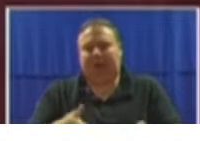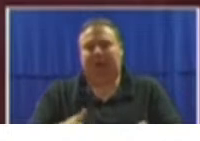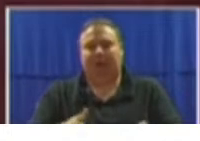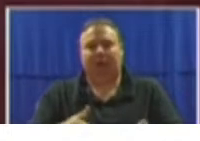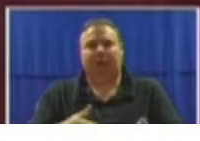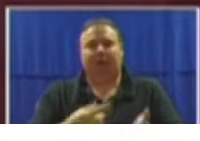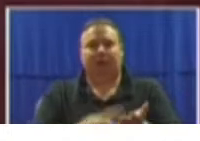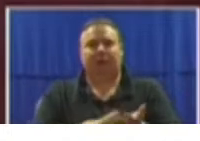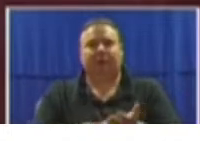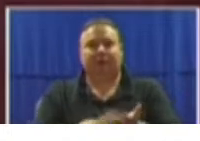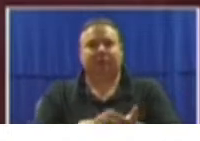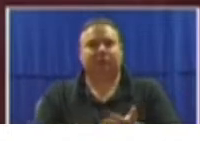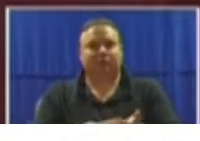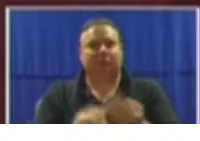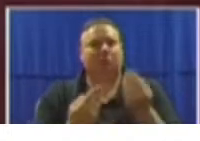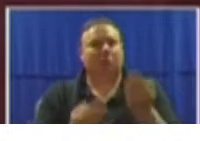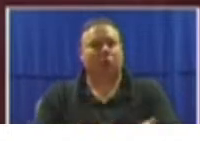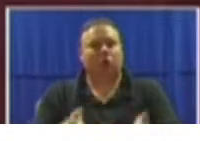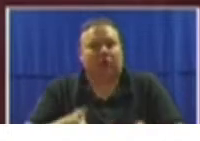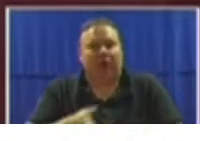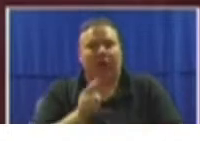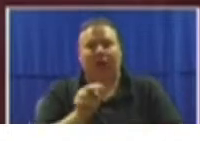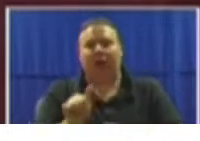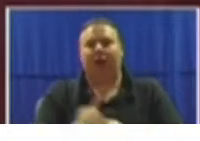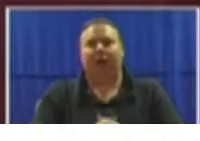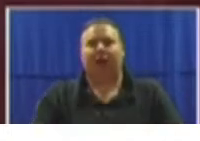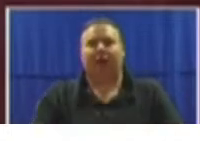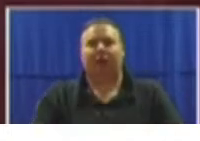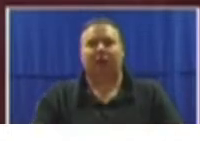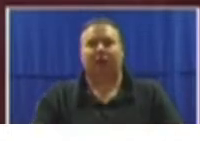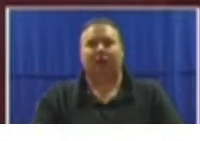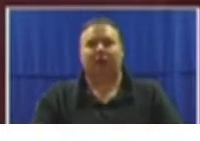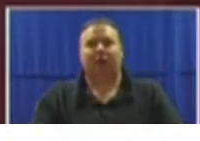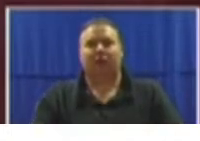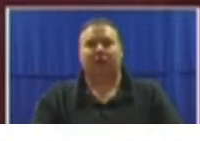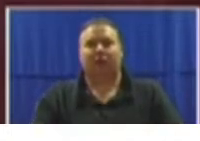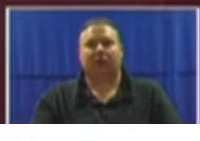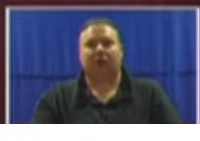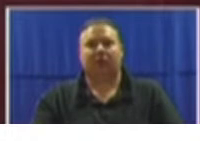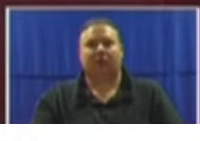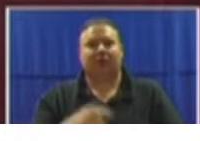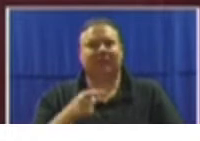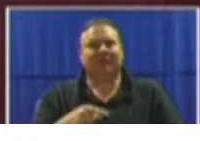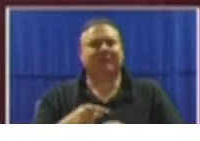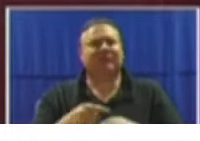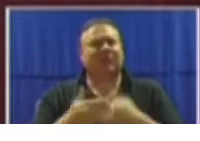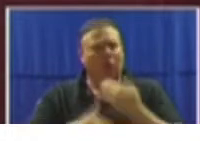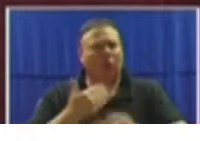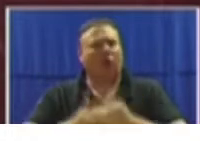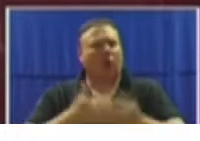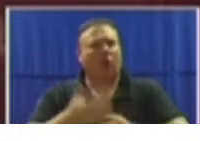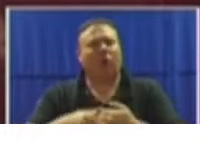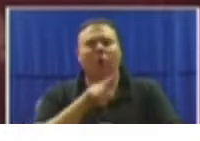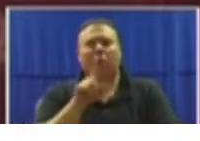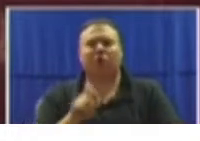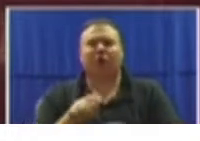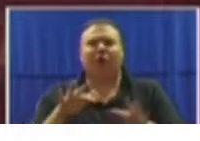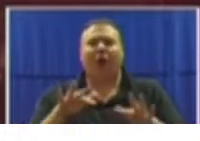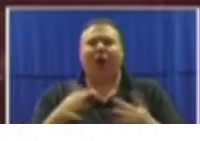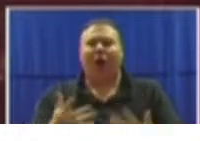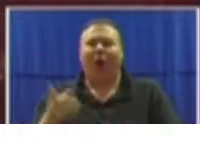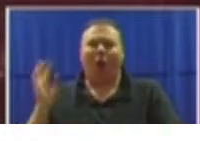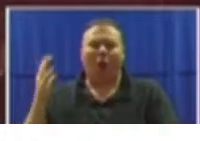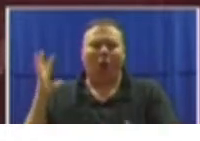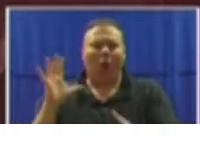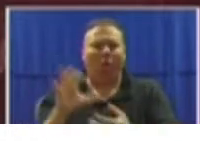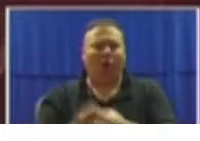motion currently before the National Assembly. It begs what has become a perennial question. How did we get to this